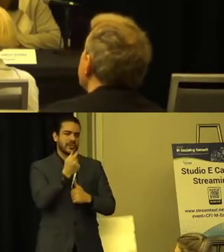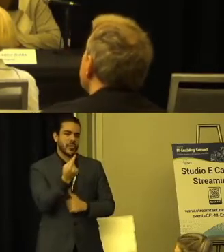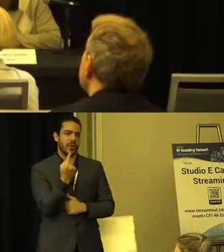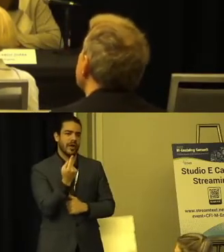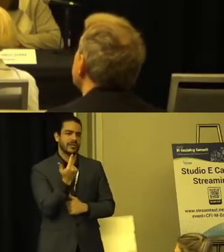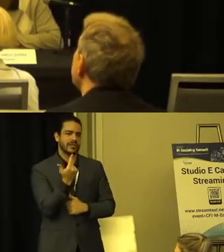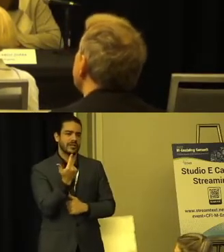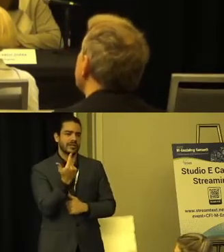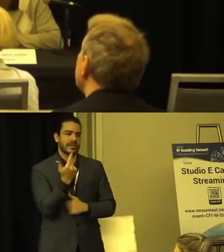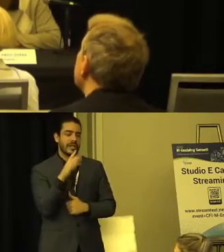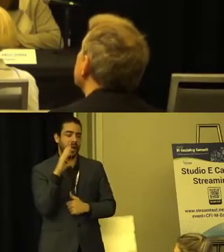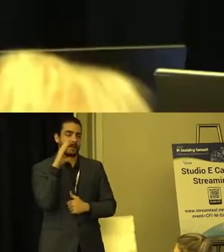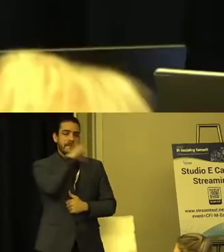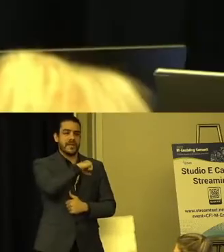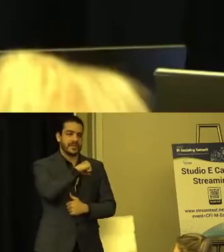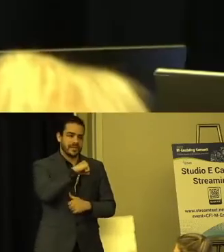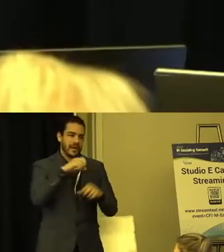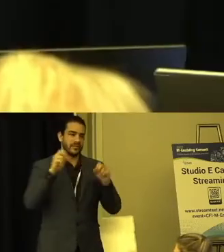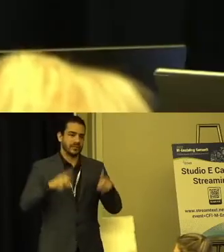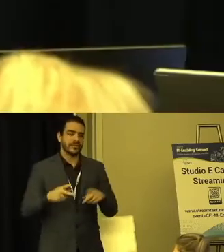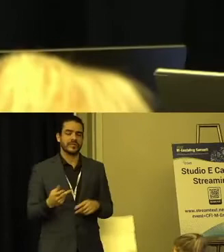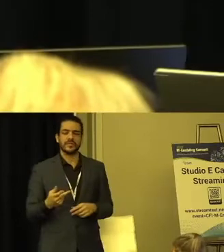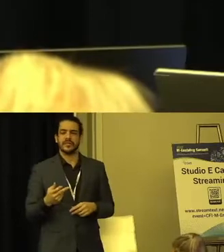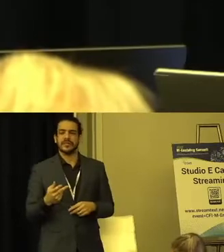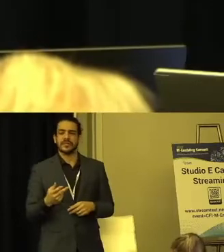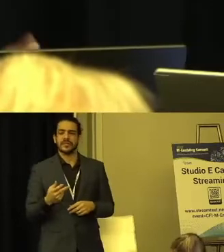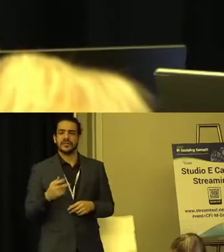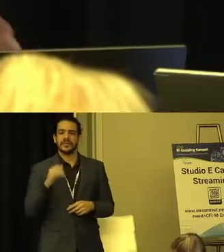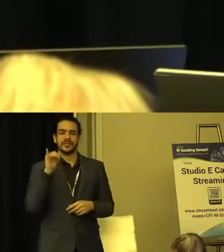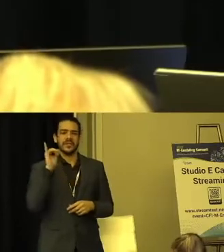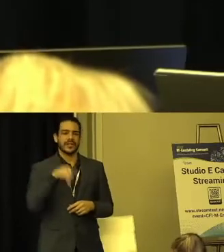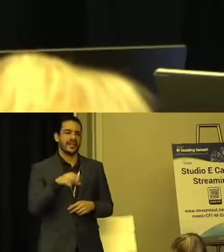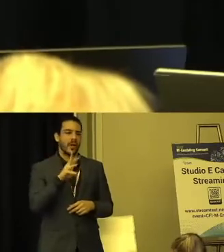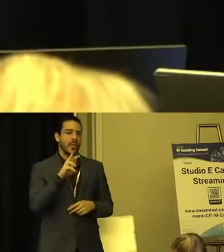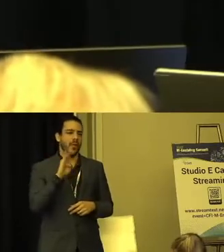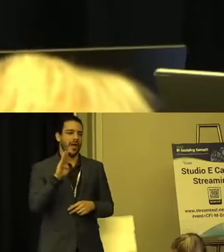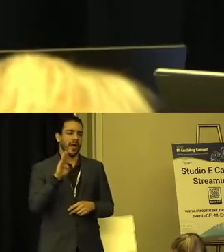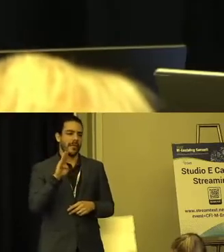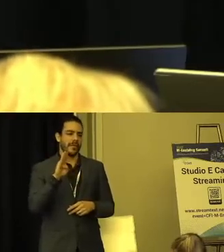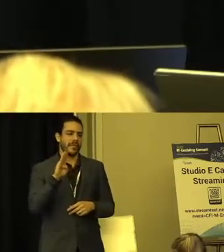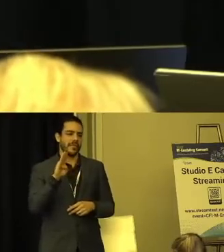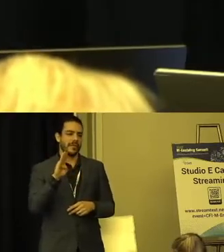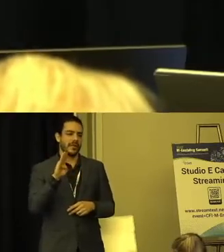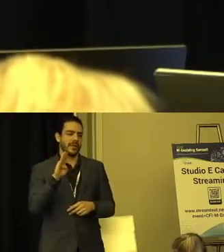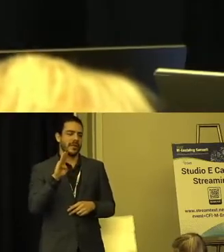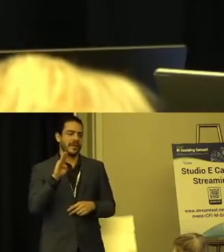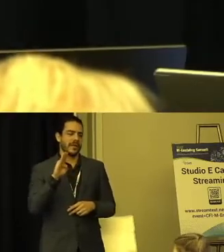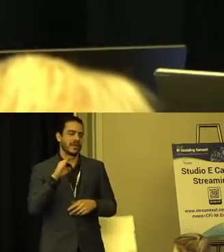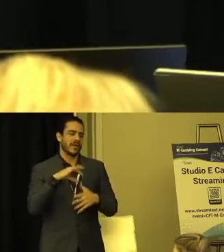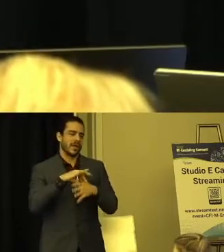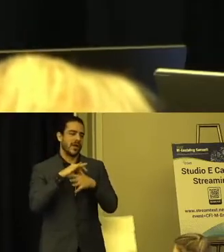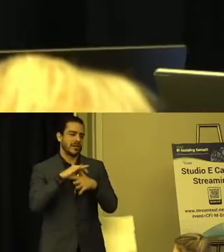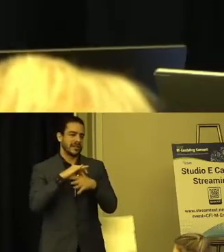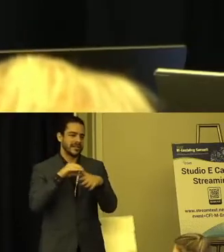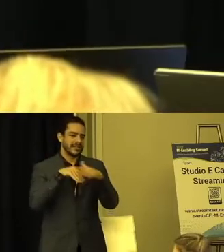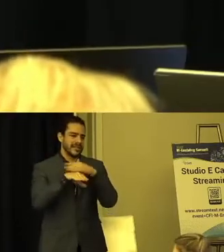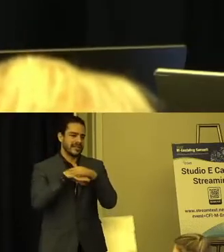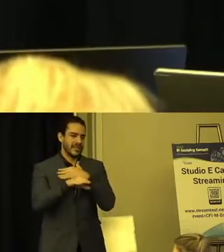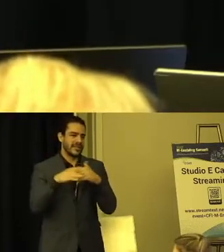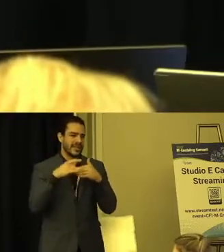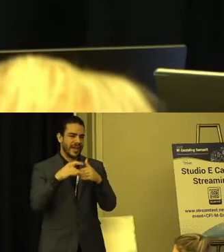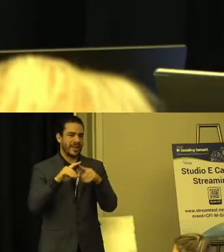think, missed opportunities, which is there's the web content accessibility guidelines, but there's two